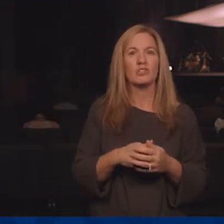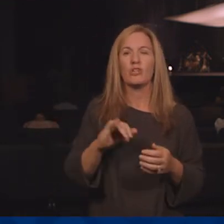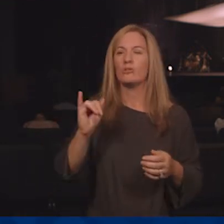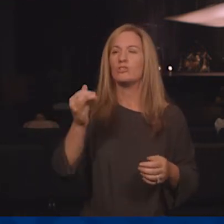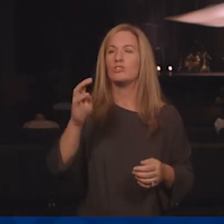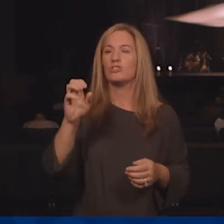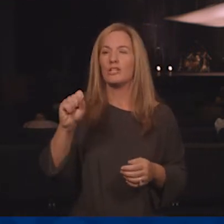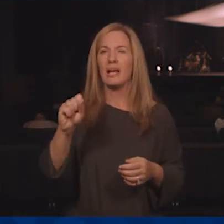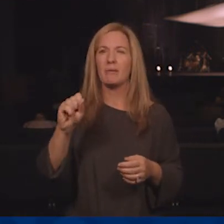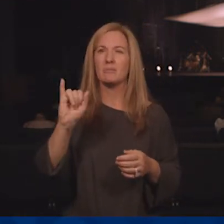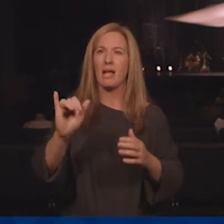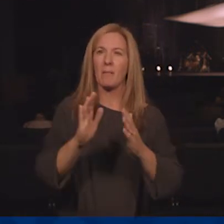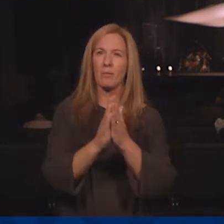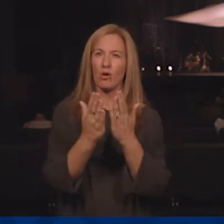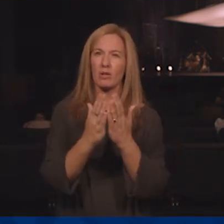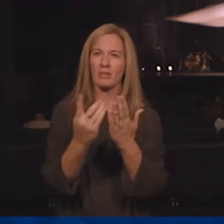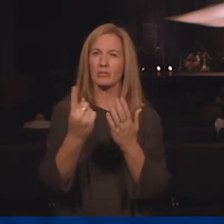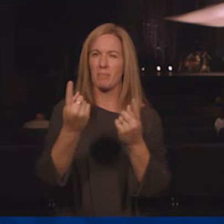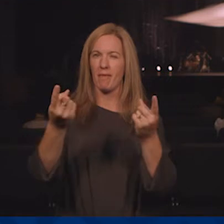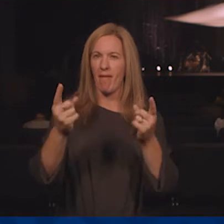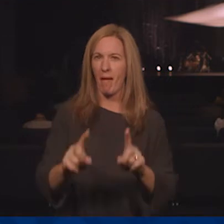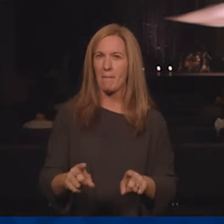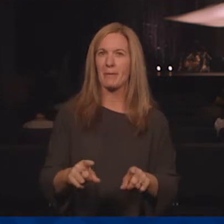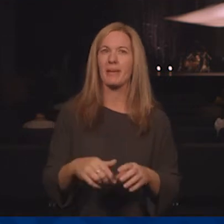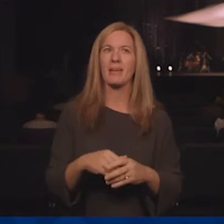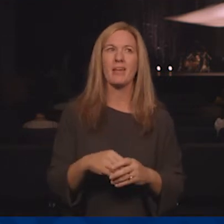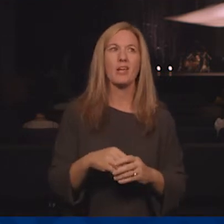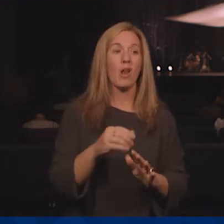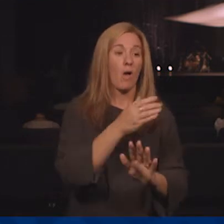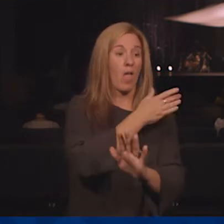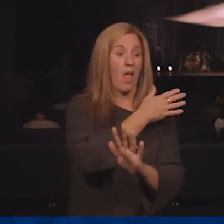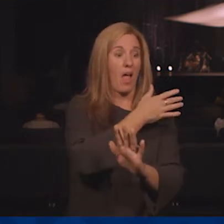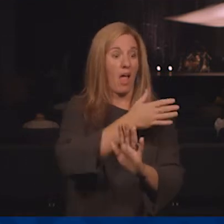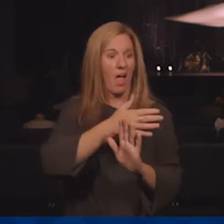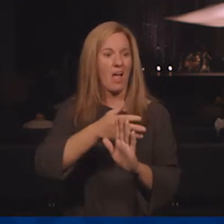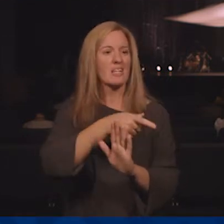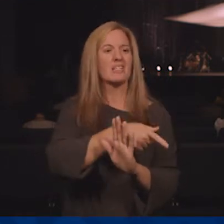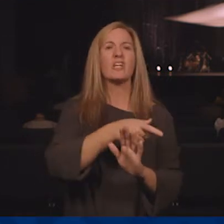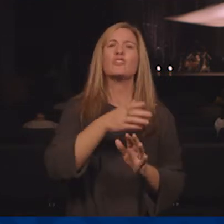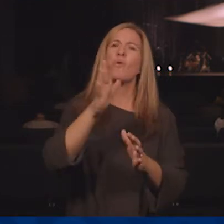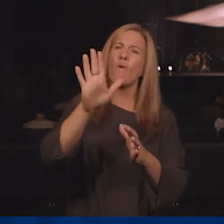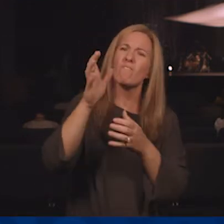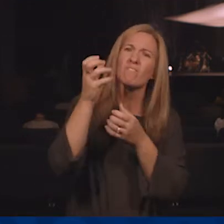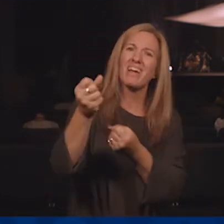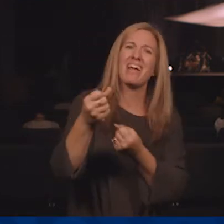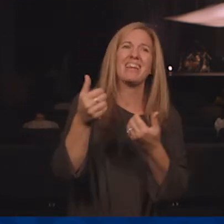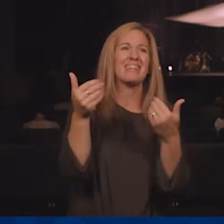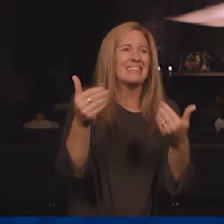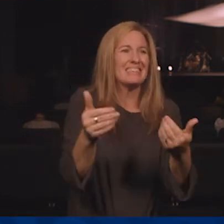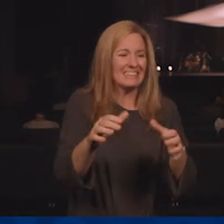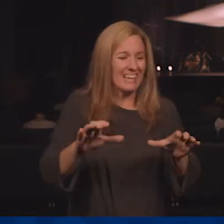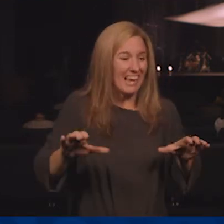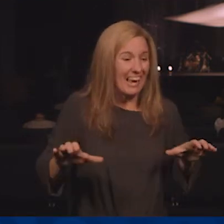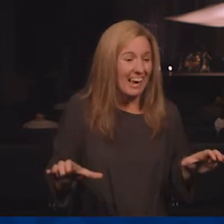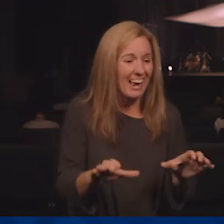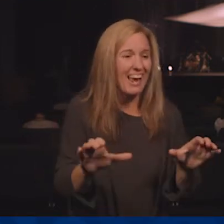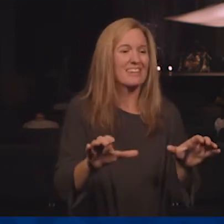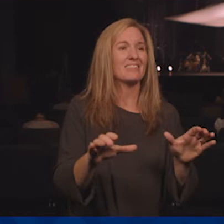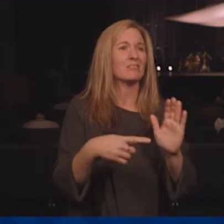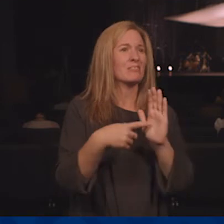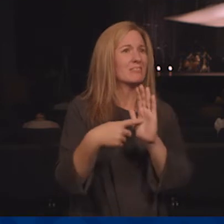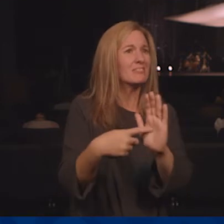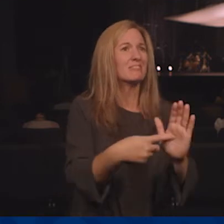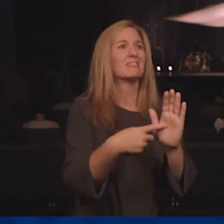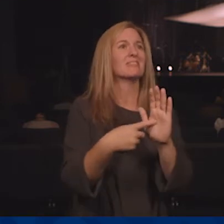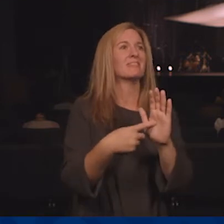book of James. After he has spent so much time telling us to put our faith into action, that he addresses